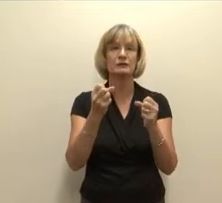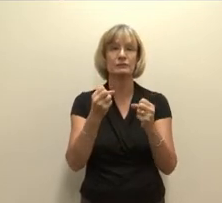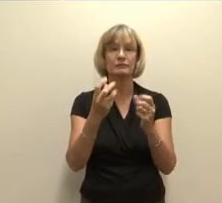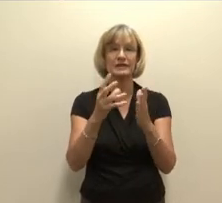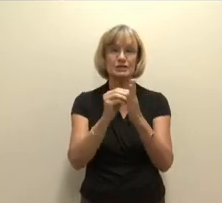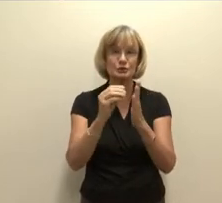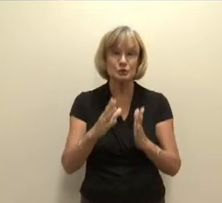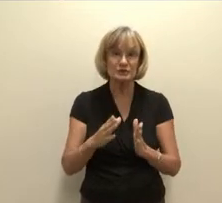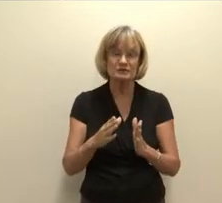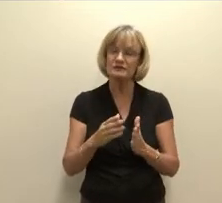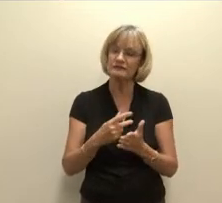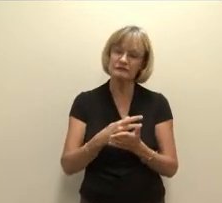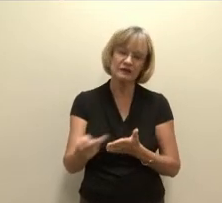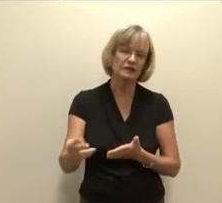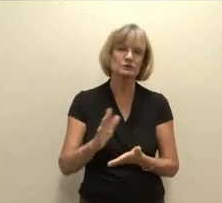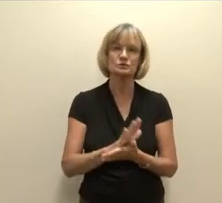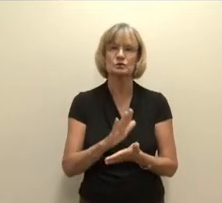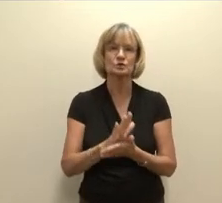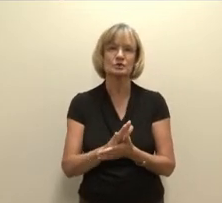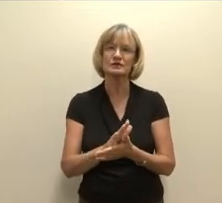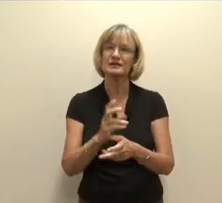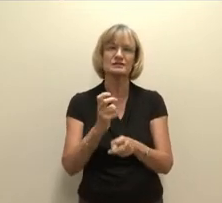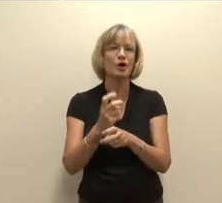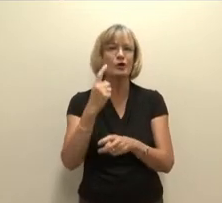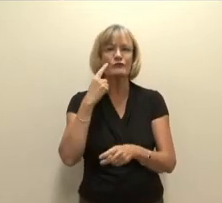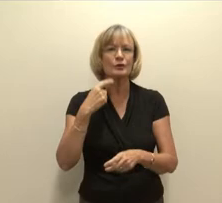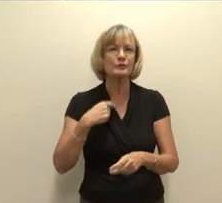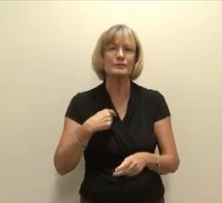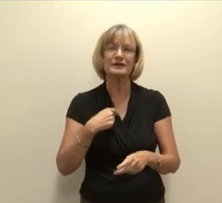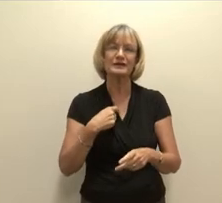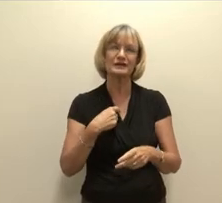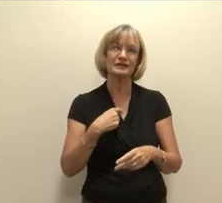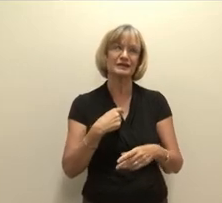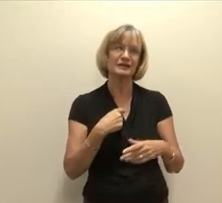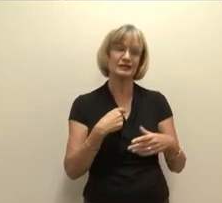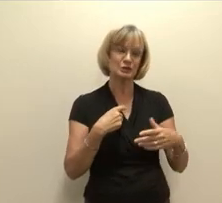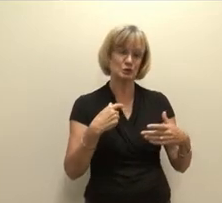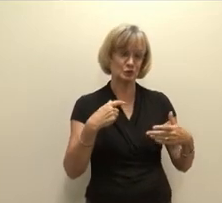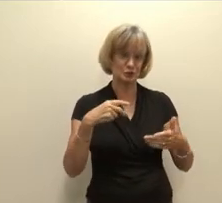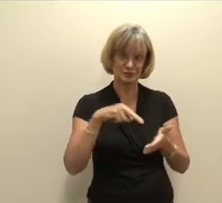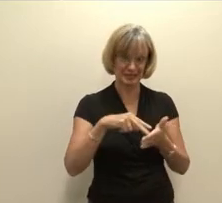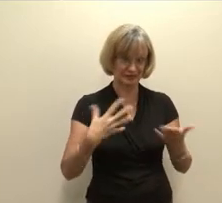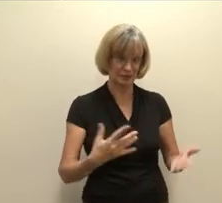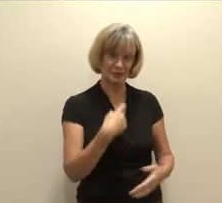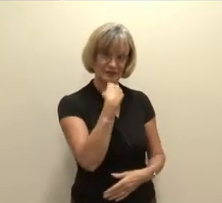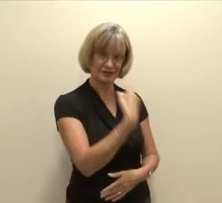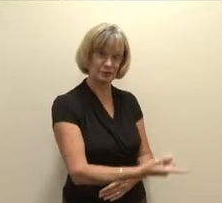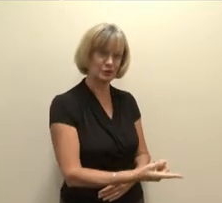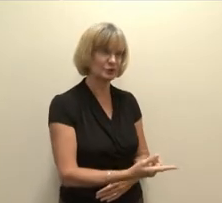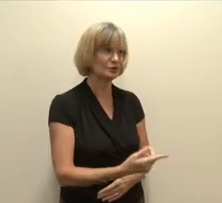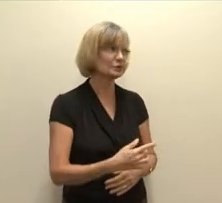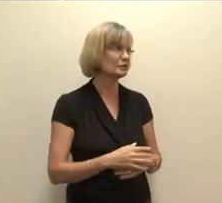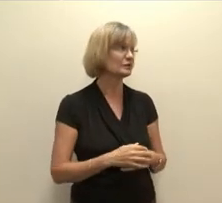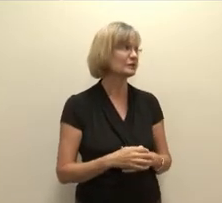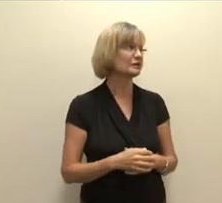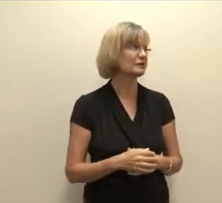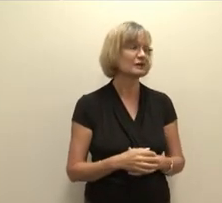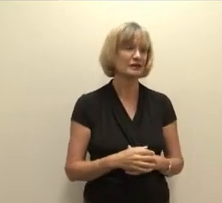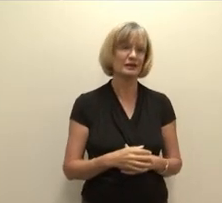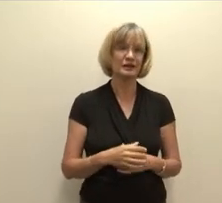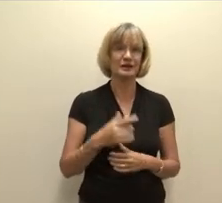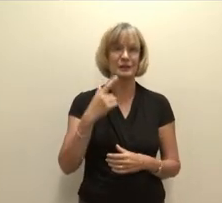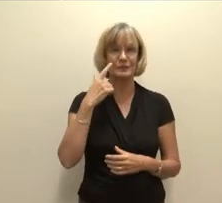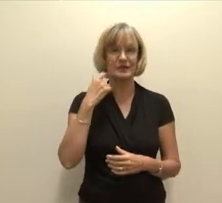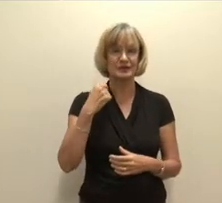failing schools, and it's hard for me to stand here and say this to you because I came from